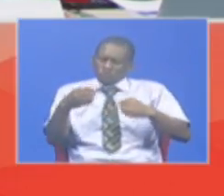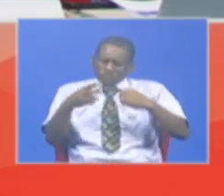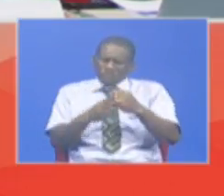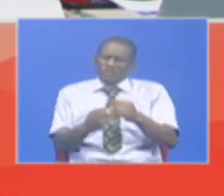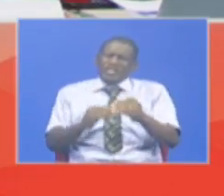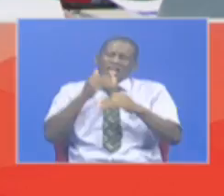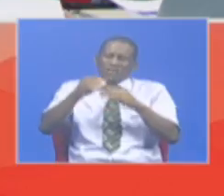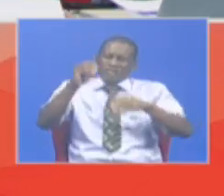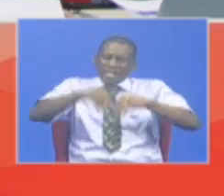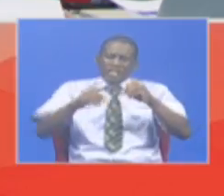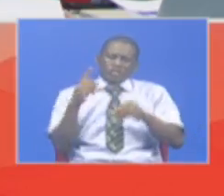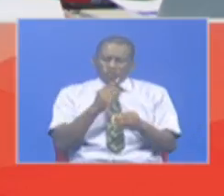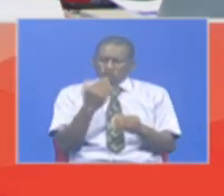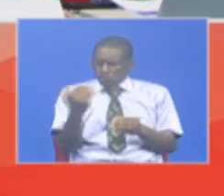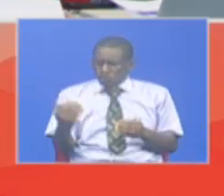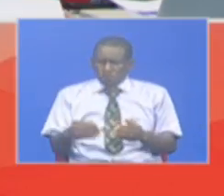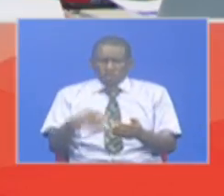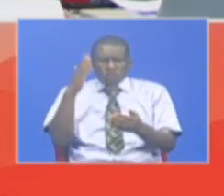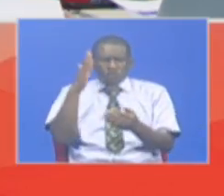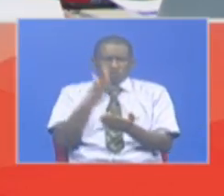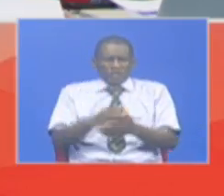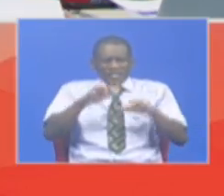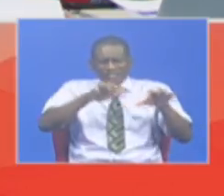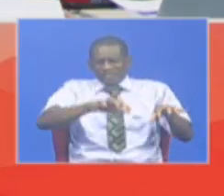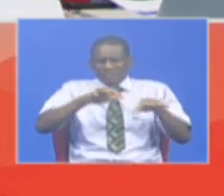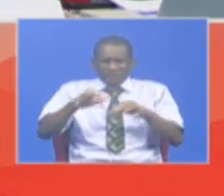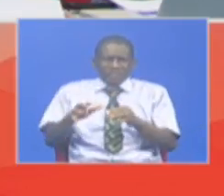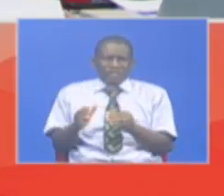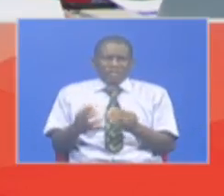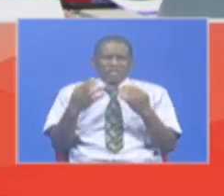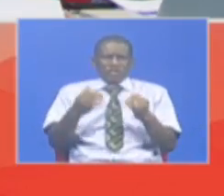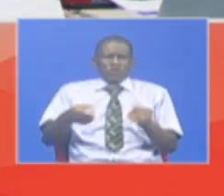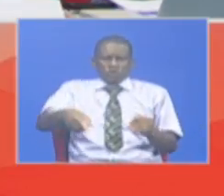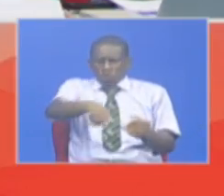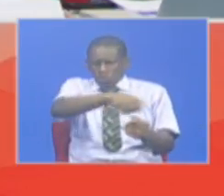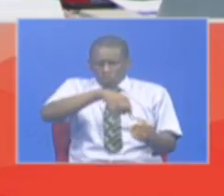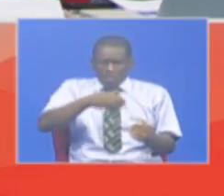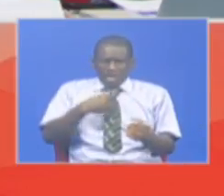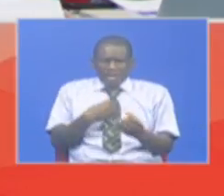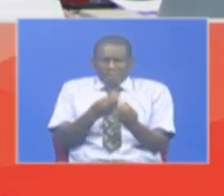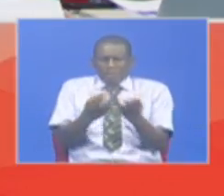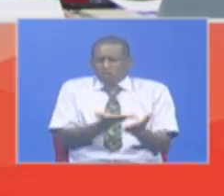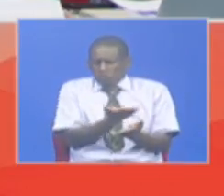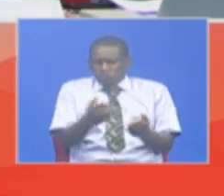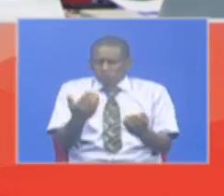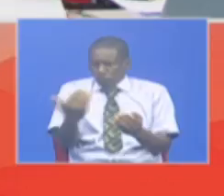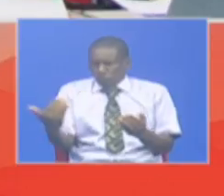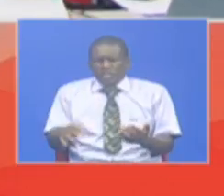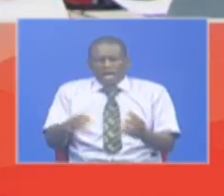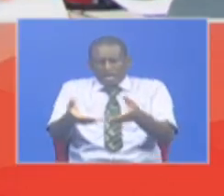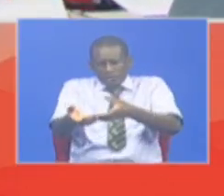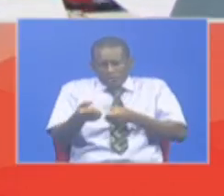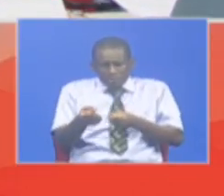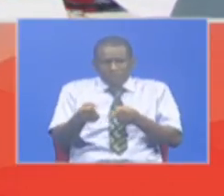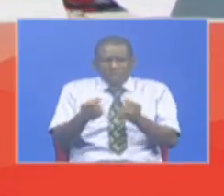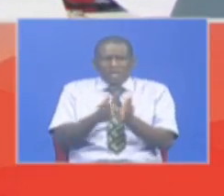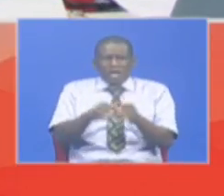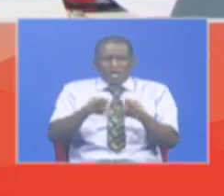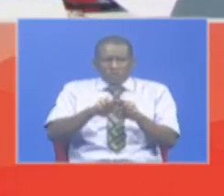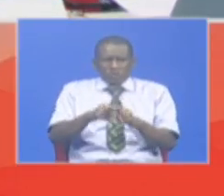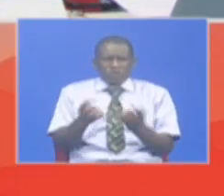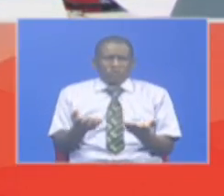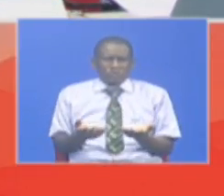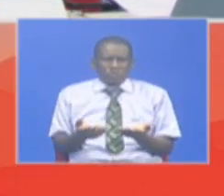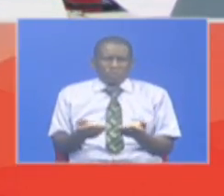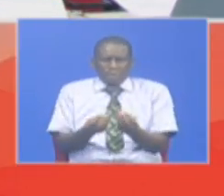violence, children really bore the brunt of that. And we had most of them also being raped, and